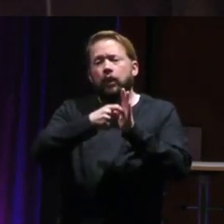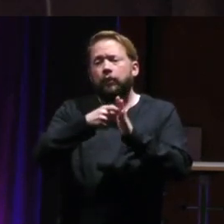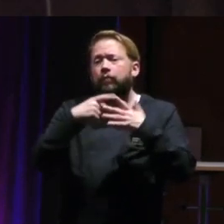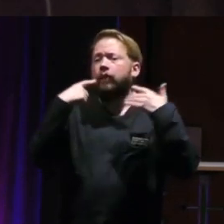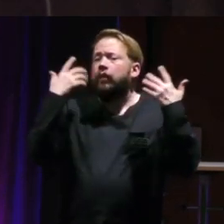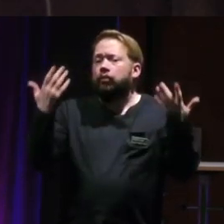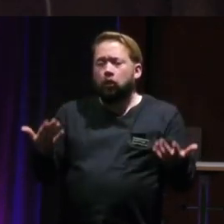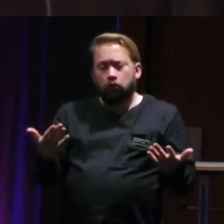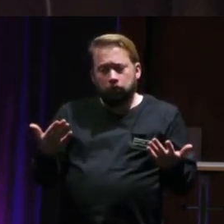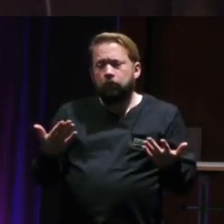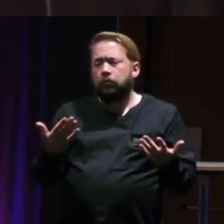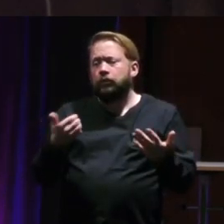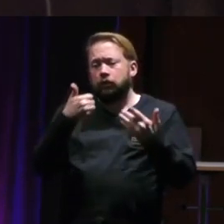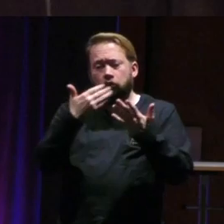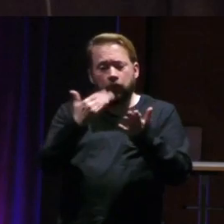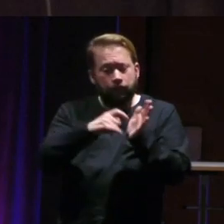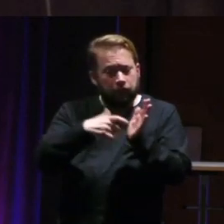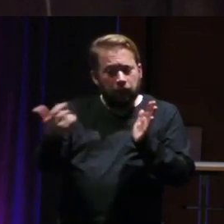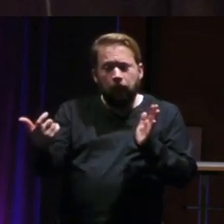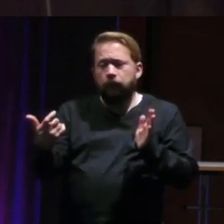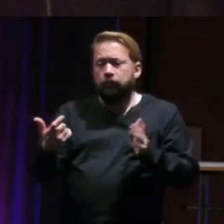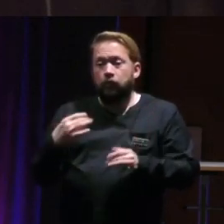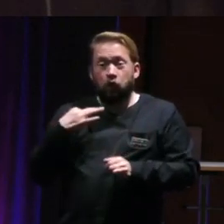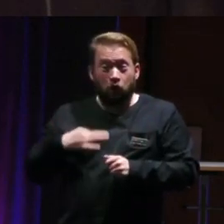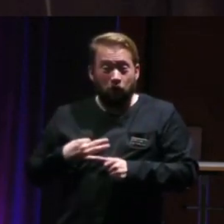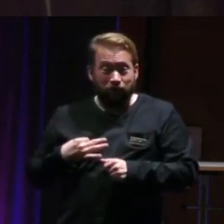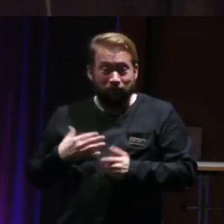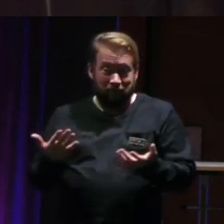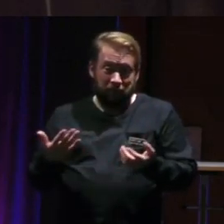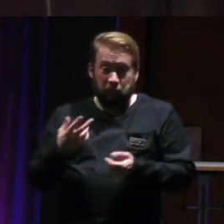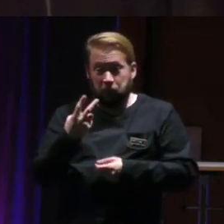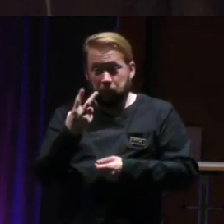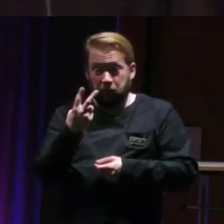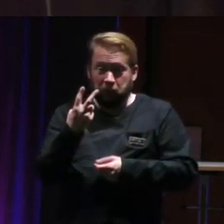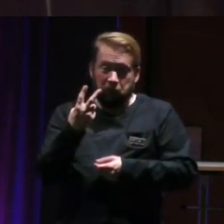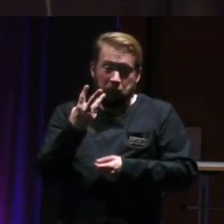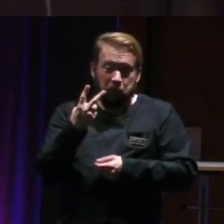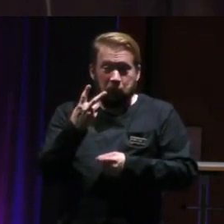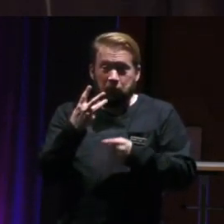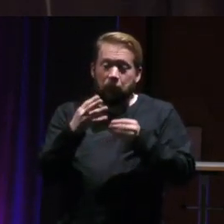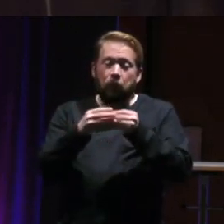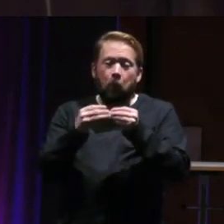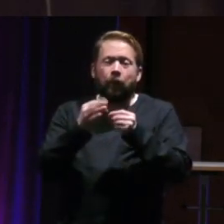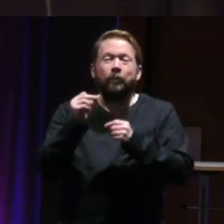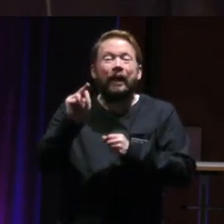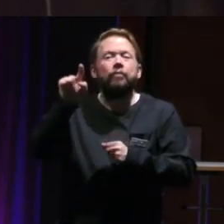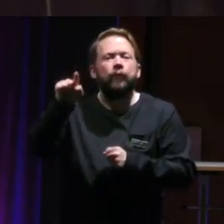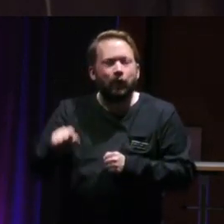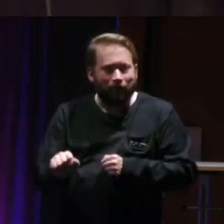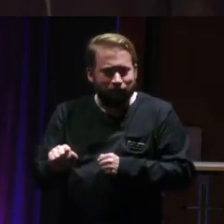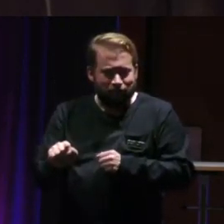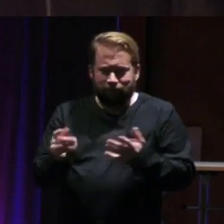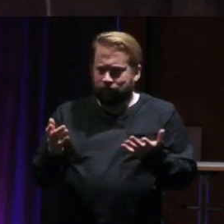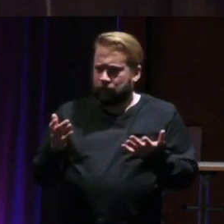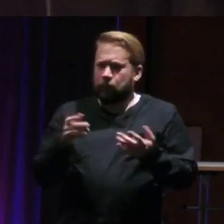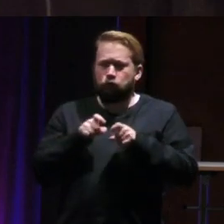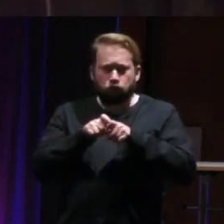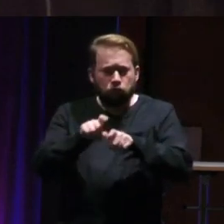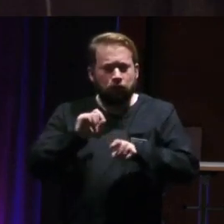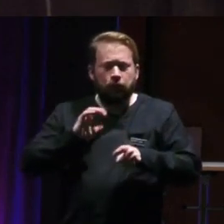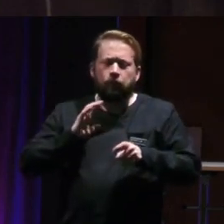week. Without, I mean, the salary is like $2-3 per month, and they saw police uniforms and uniform for Russian